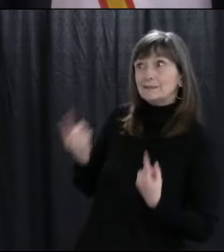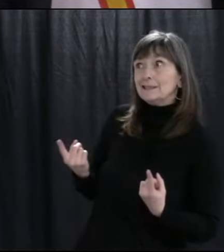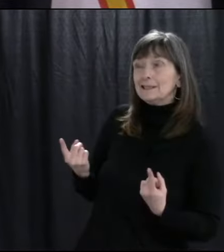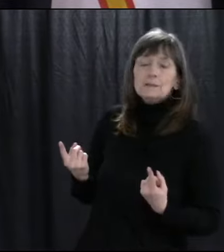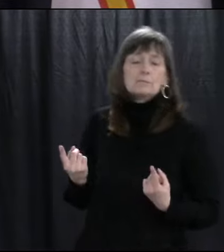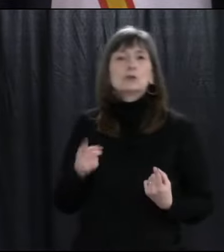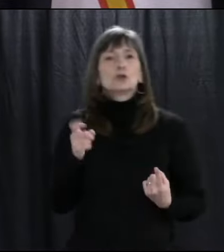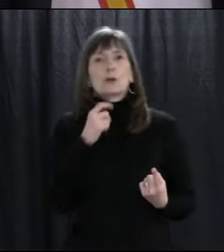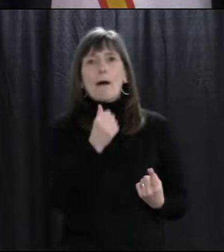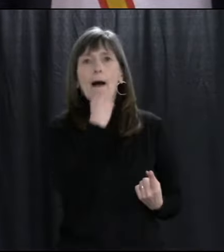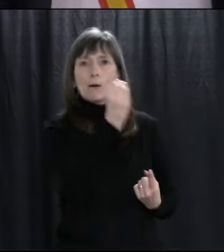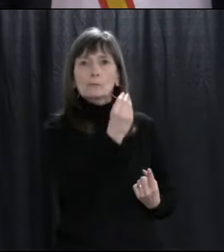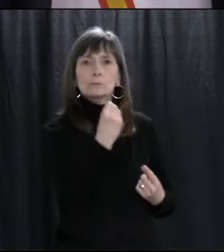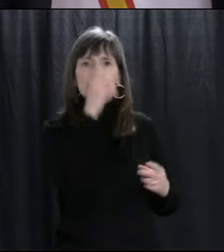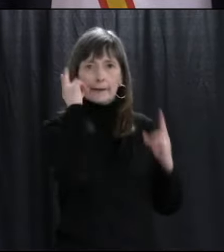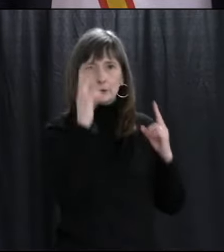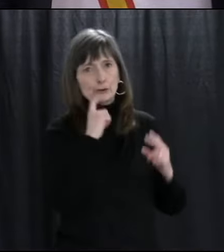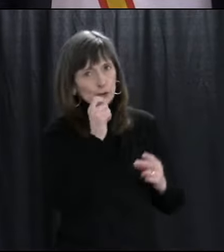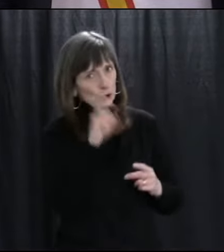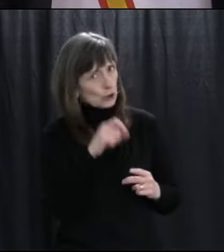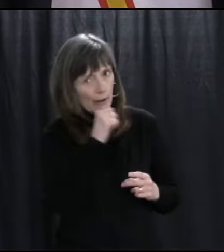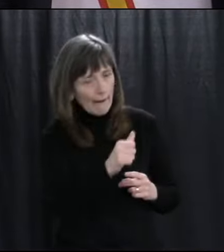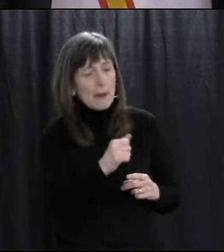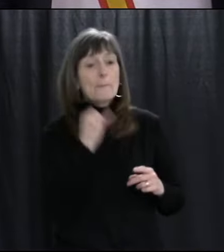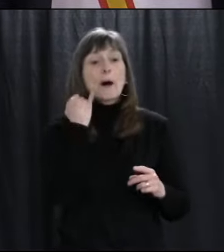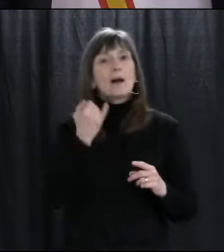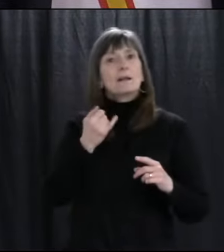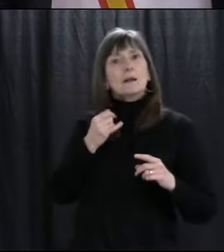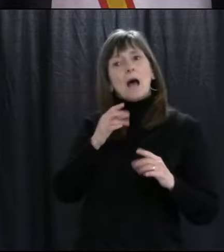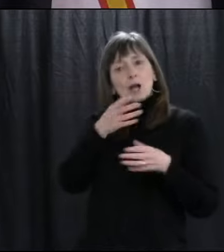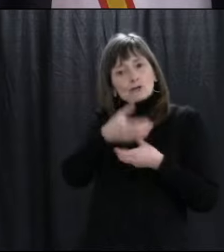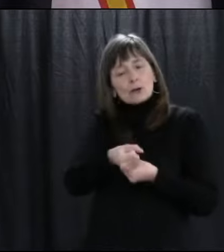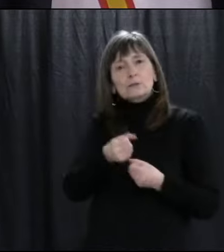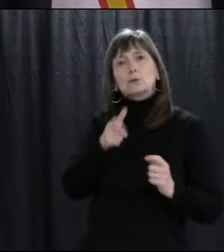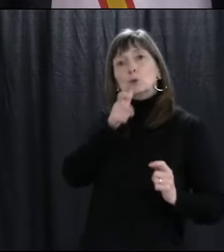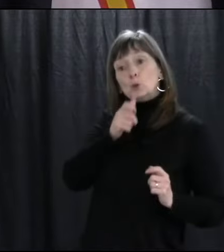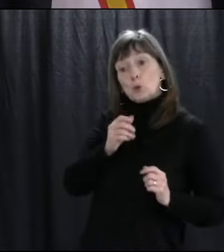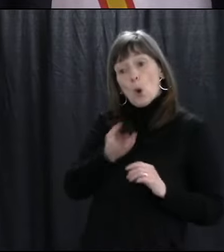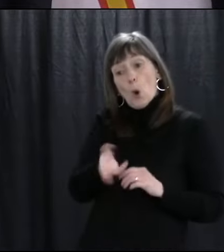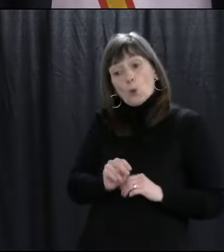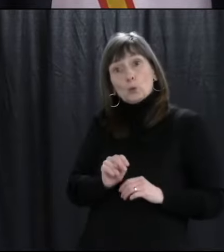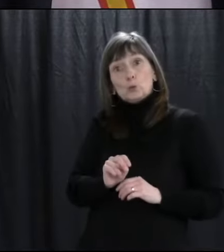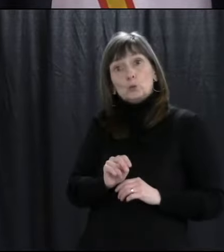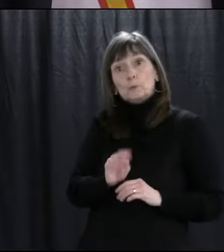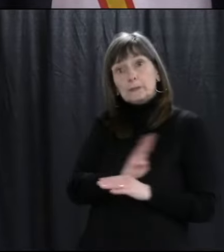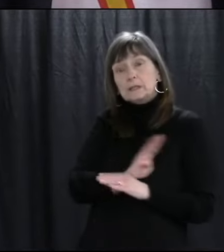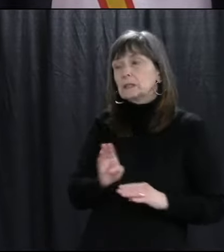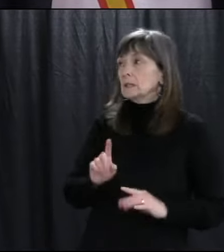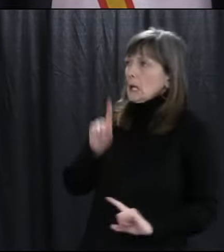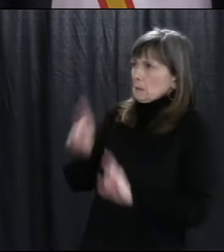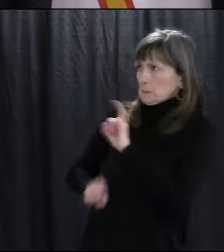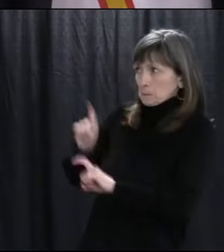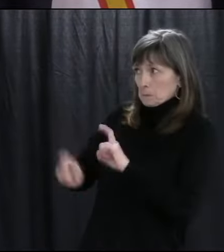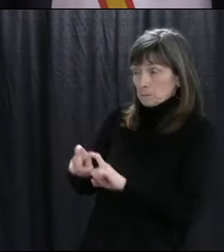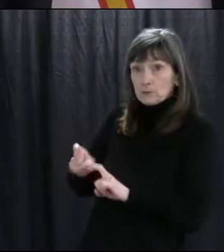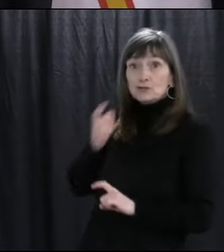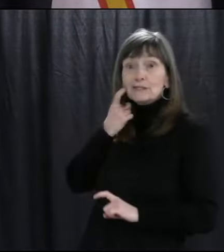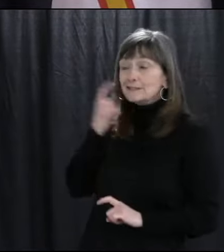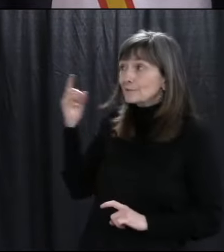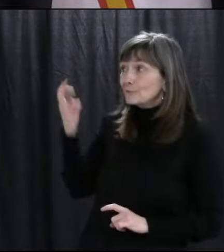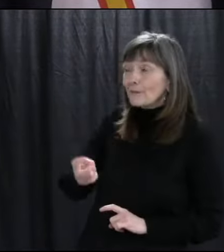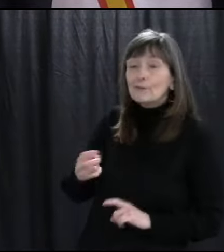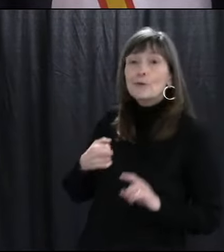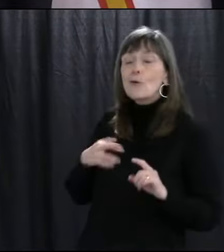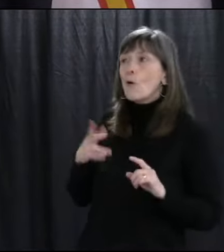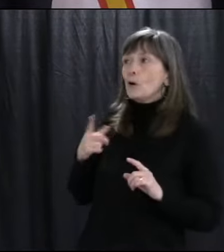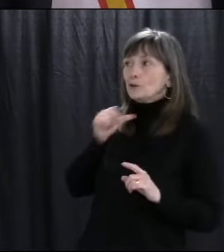out to get their hair done. But, if there's any risk factors that they may have, if they're unwell, obviously we wouldn't recommend